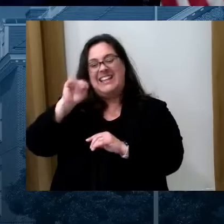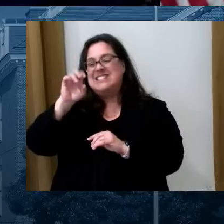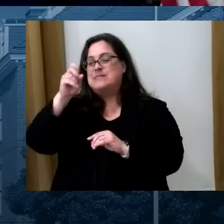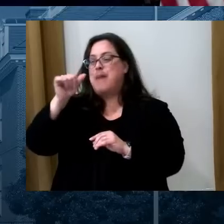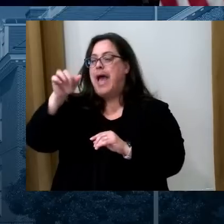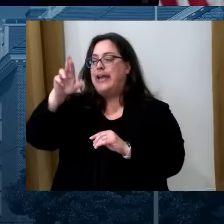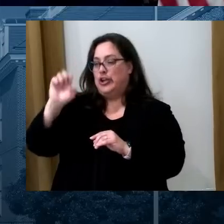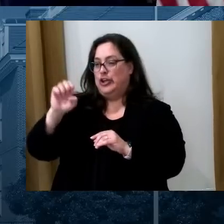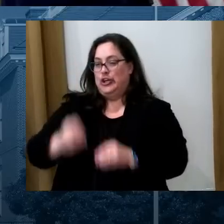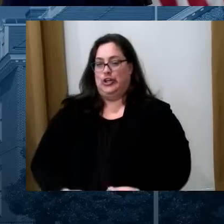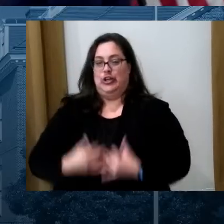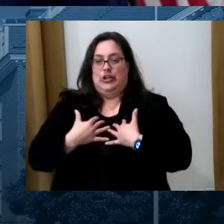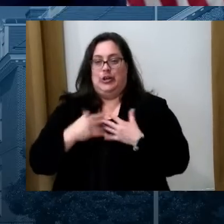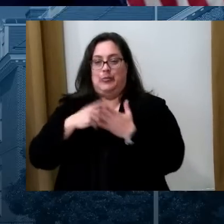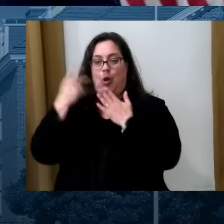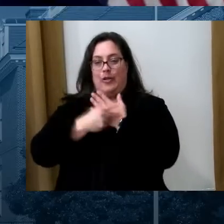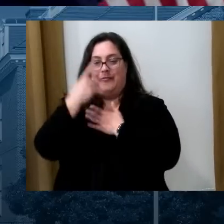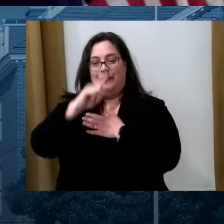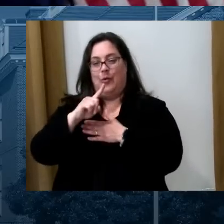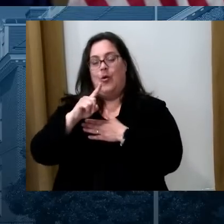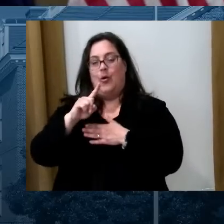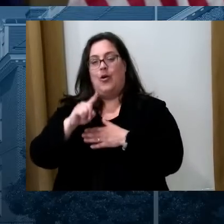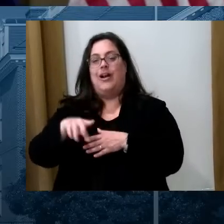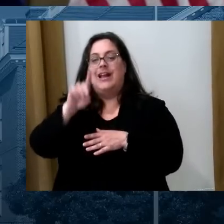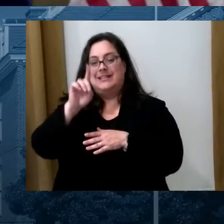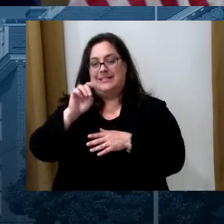on increased enrollment in those programs.